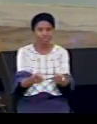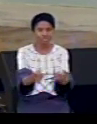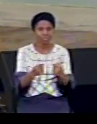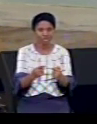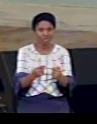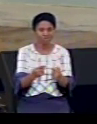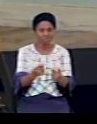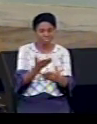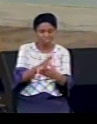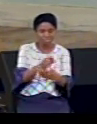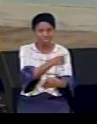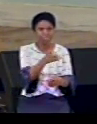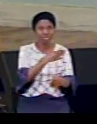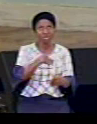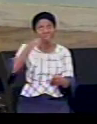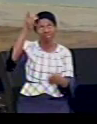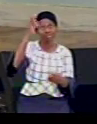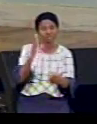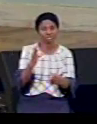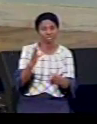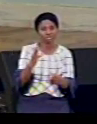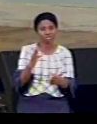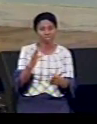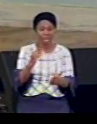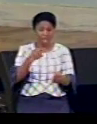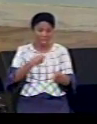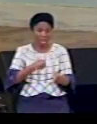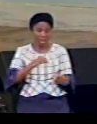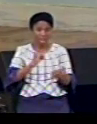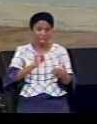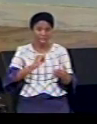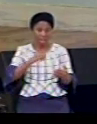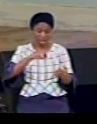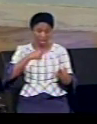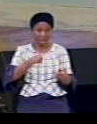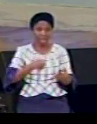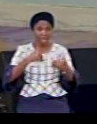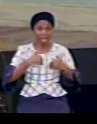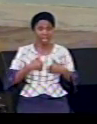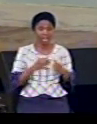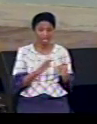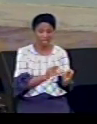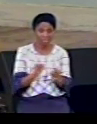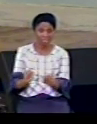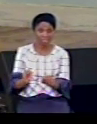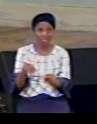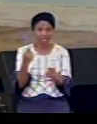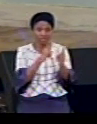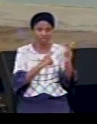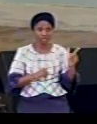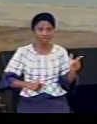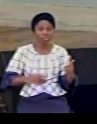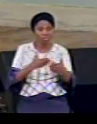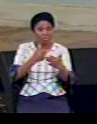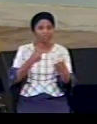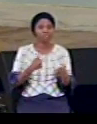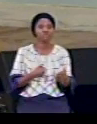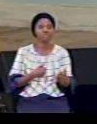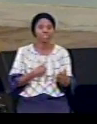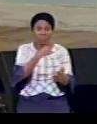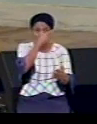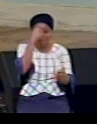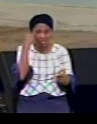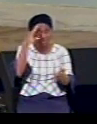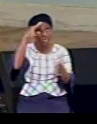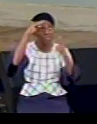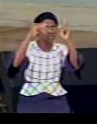you and God. I have set the Lord always before me because he is at